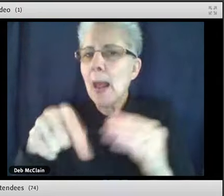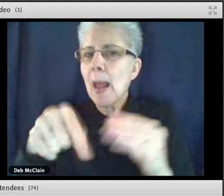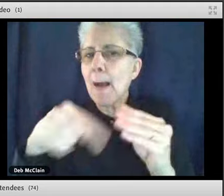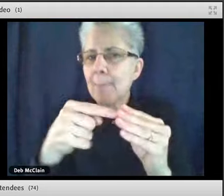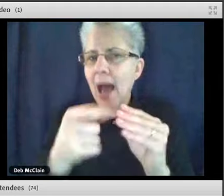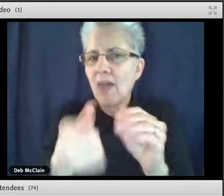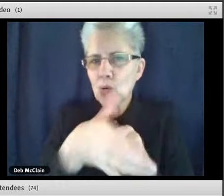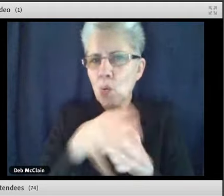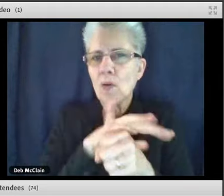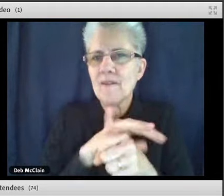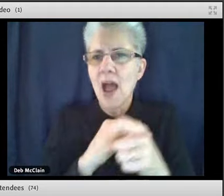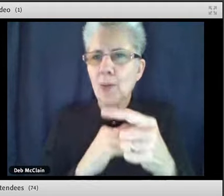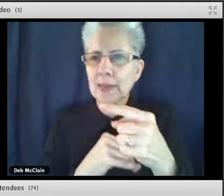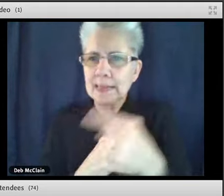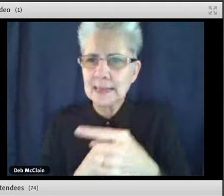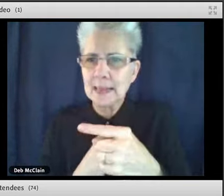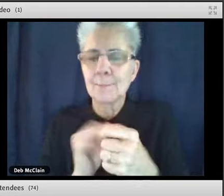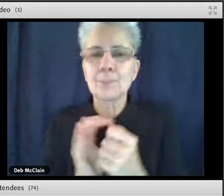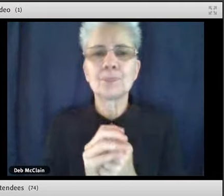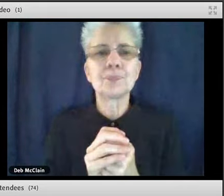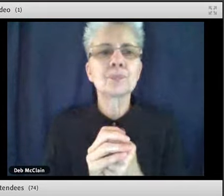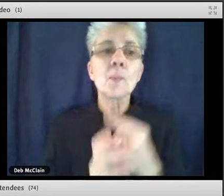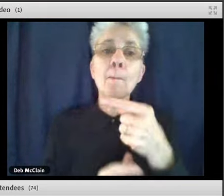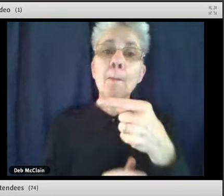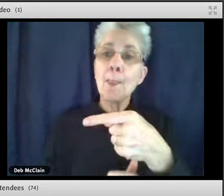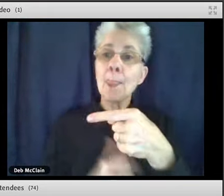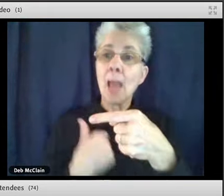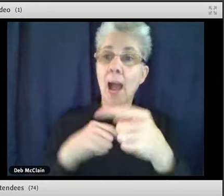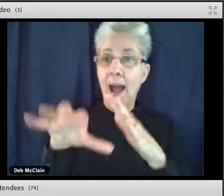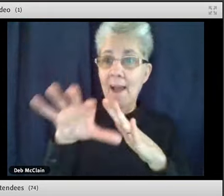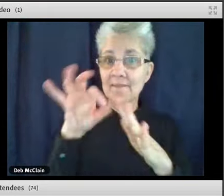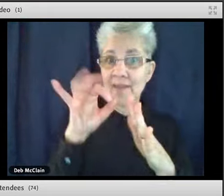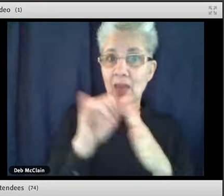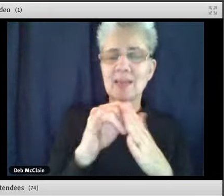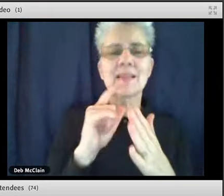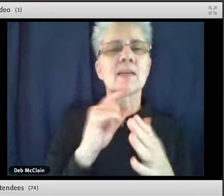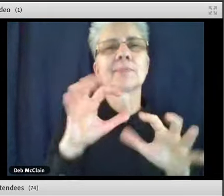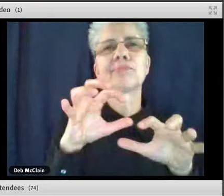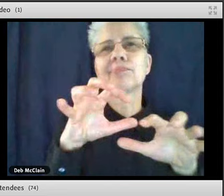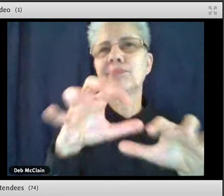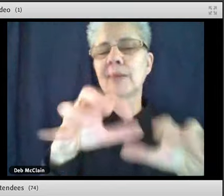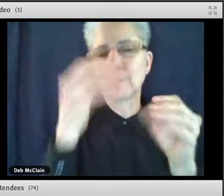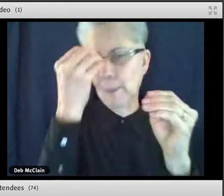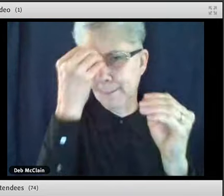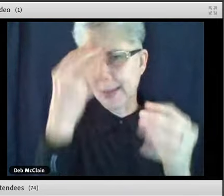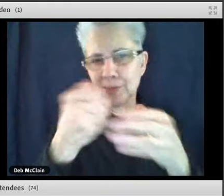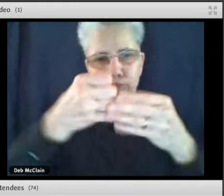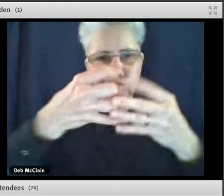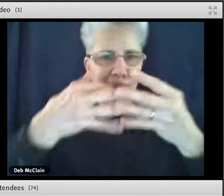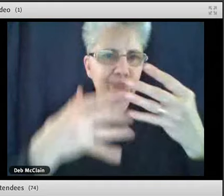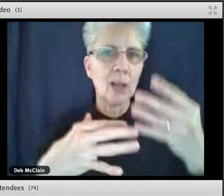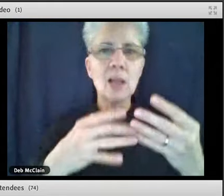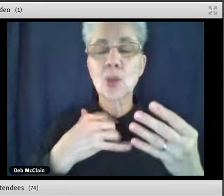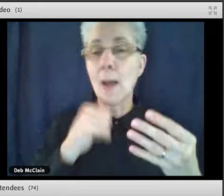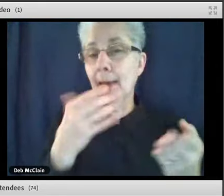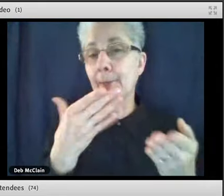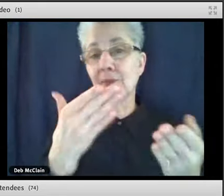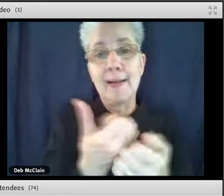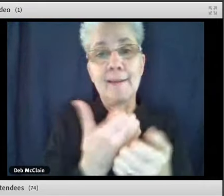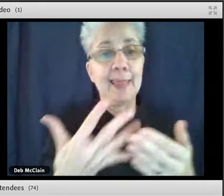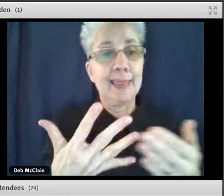coronavirus. And I found this, I mean, there's tons of information out there. So today I'm not providing everything under the